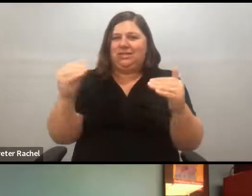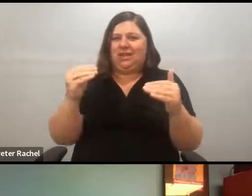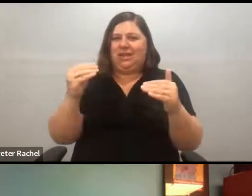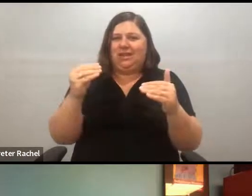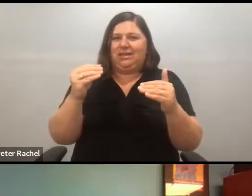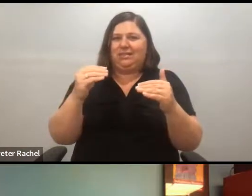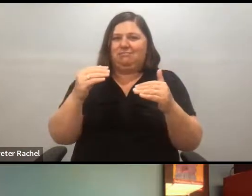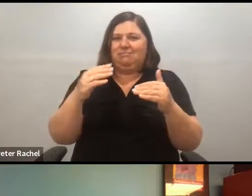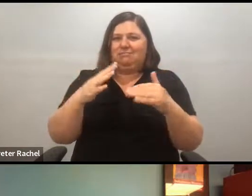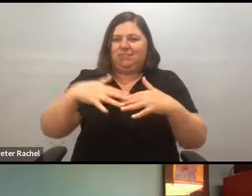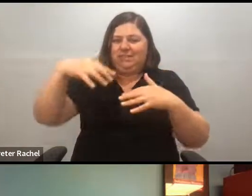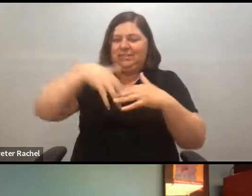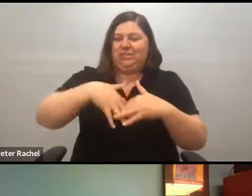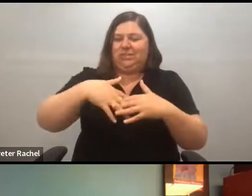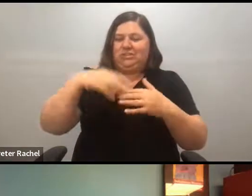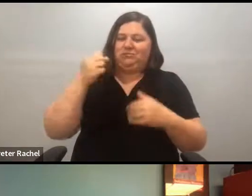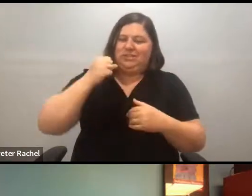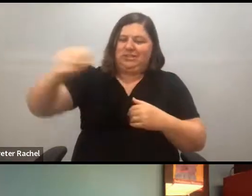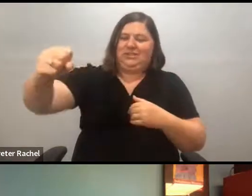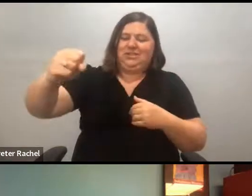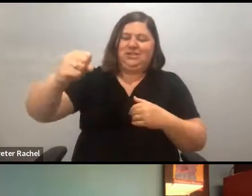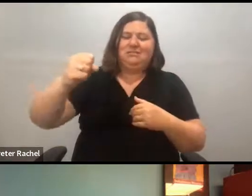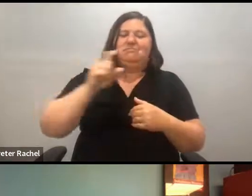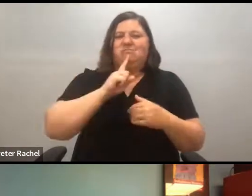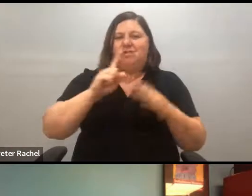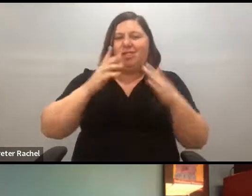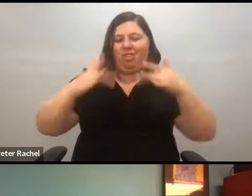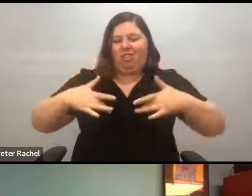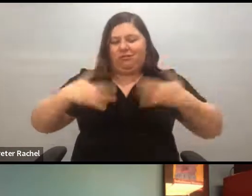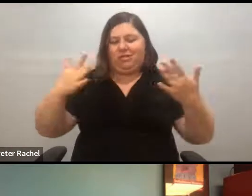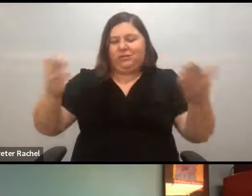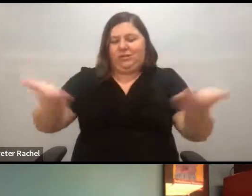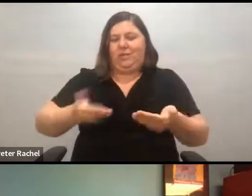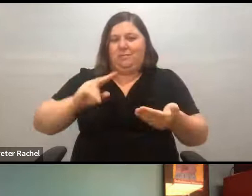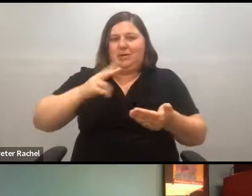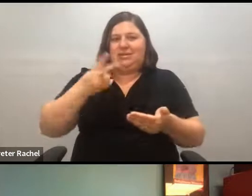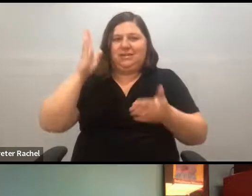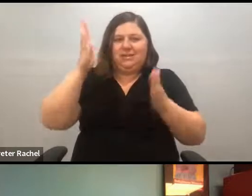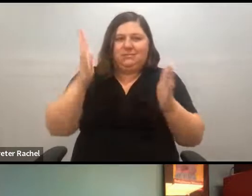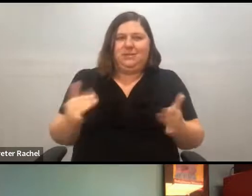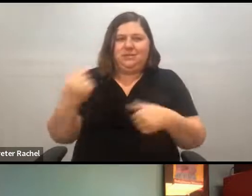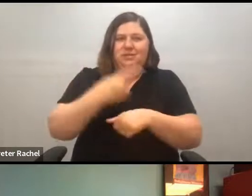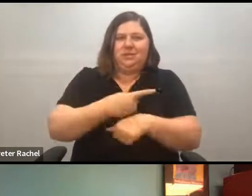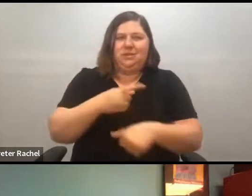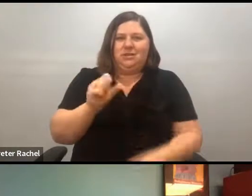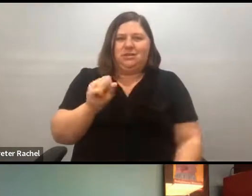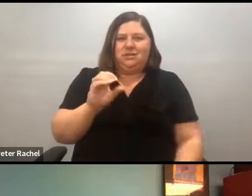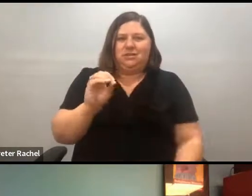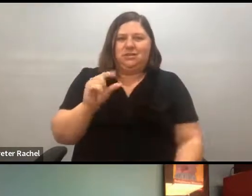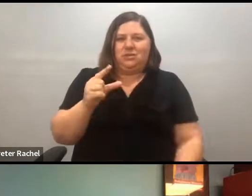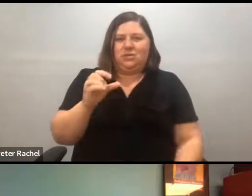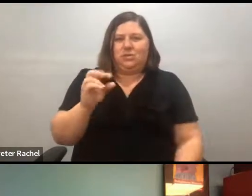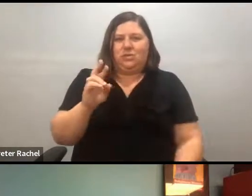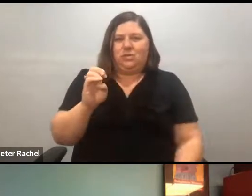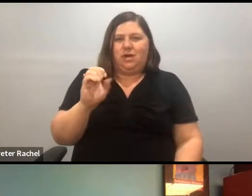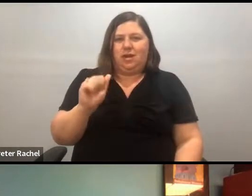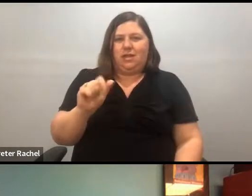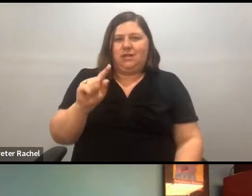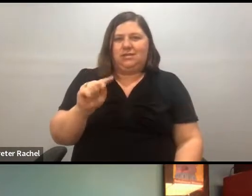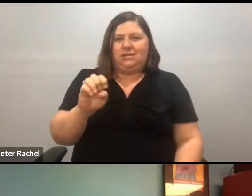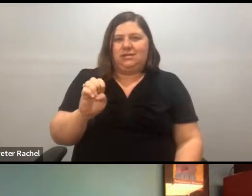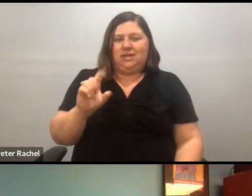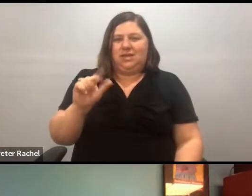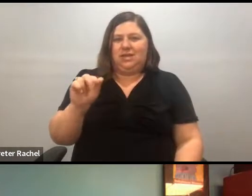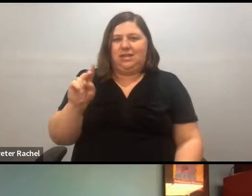Resistance. I'm so honored to welcome our second speakers of the day, the Sogorea Te Land Trust, which is an